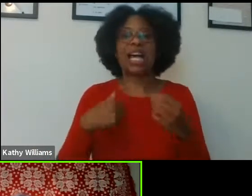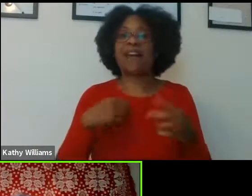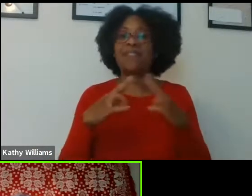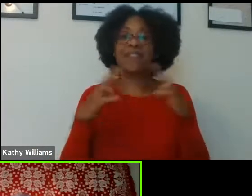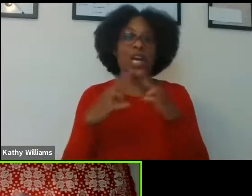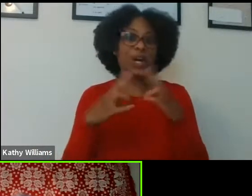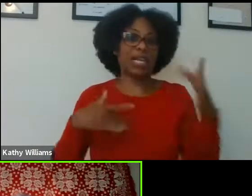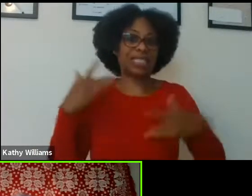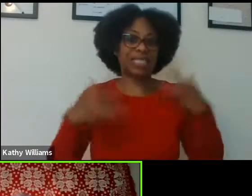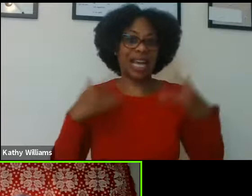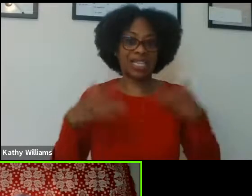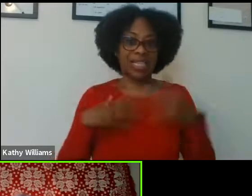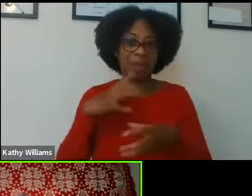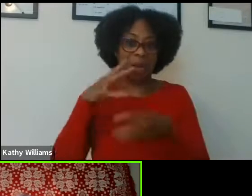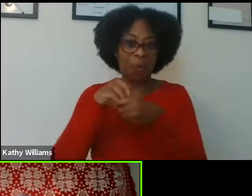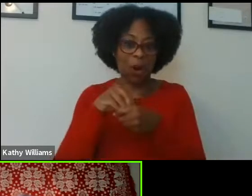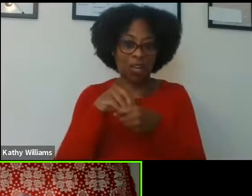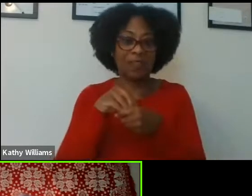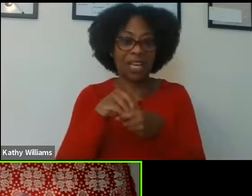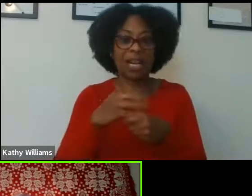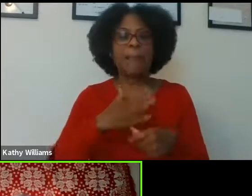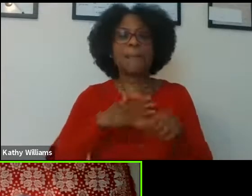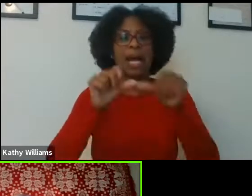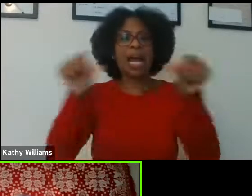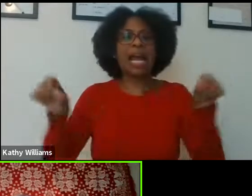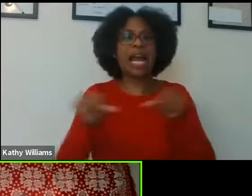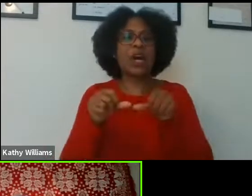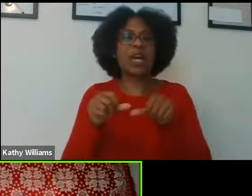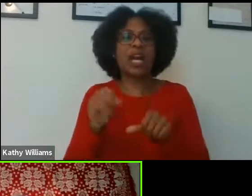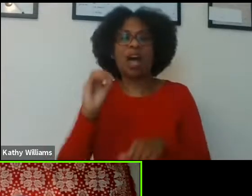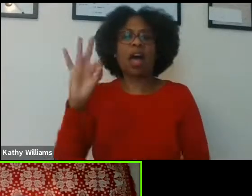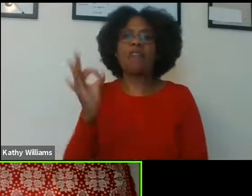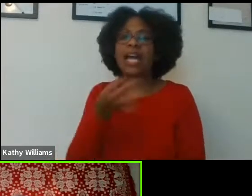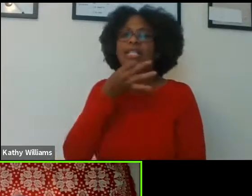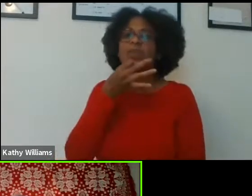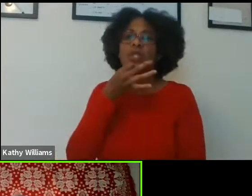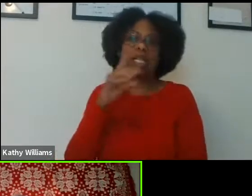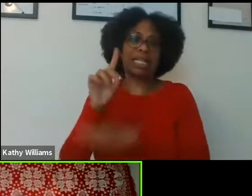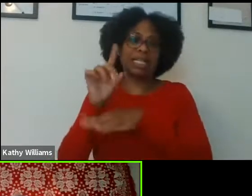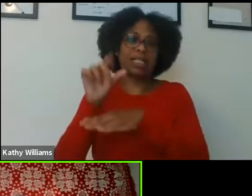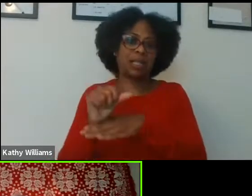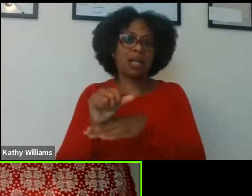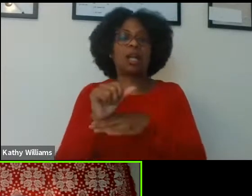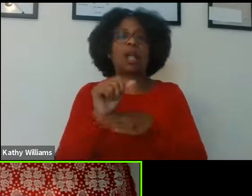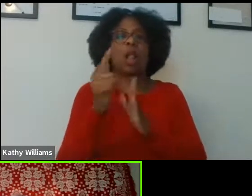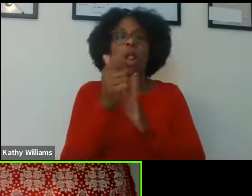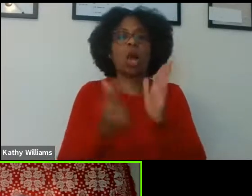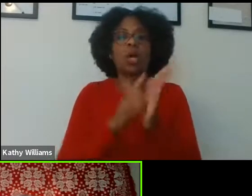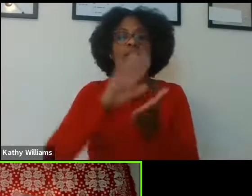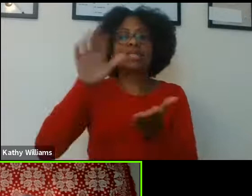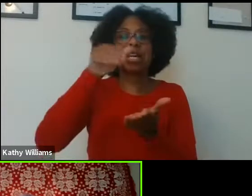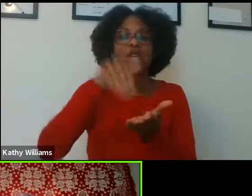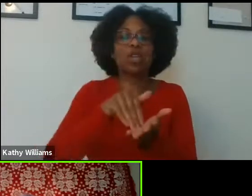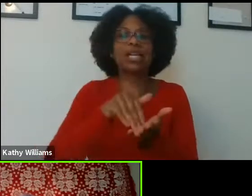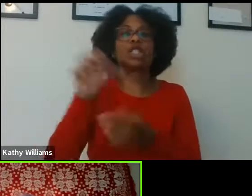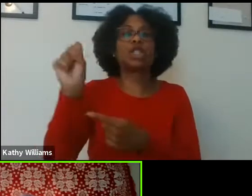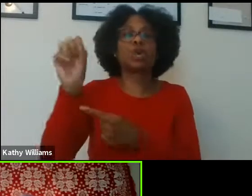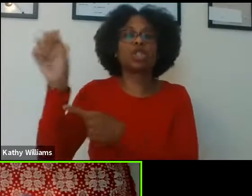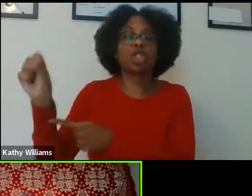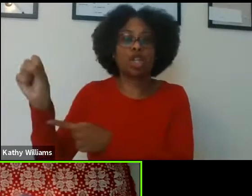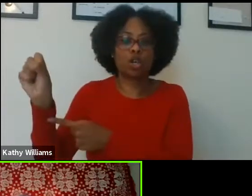a part of it. My area of expertise at the Disability Law Center is Social